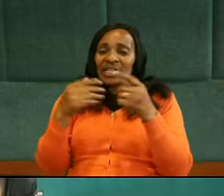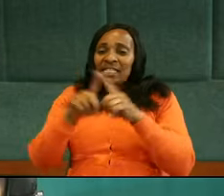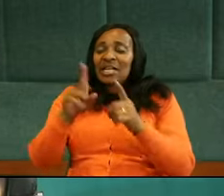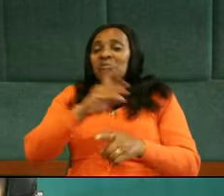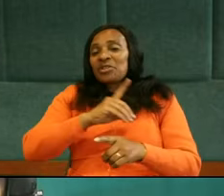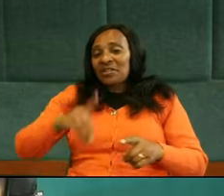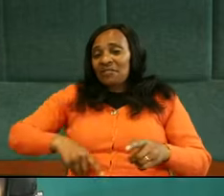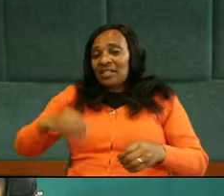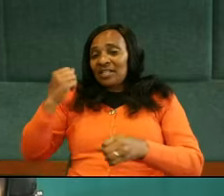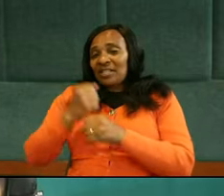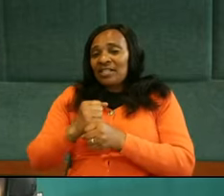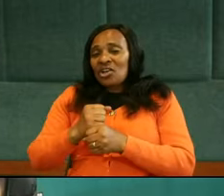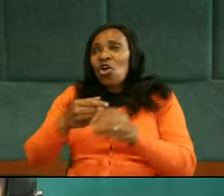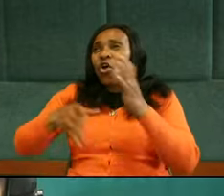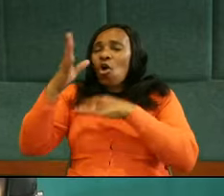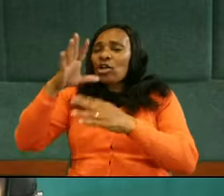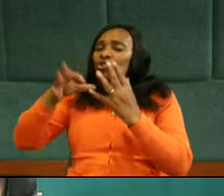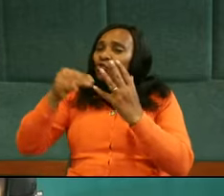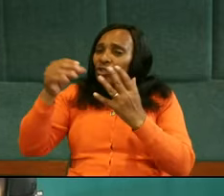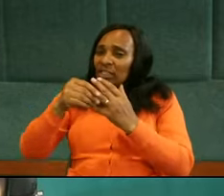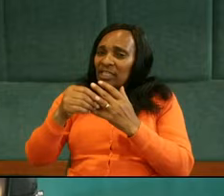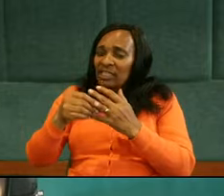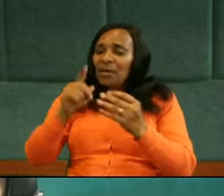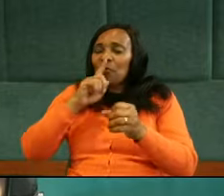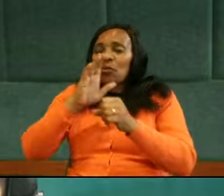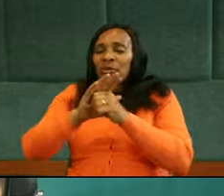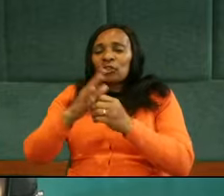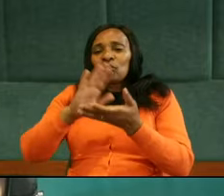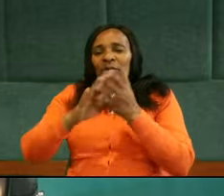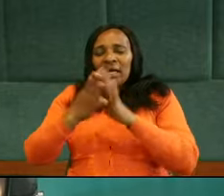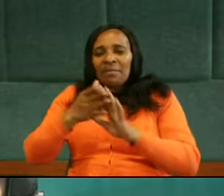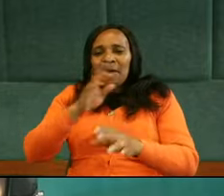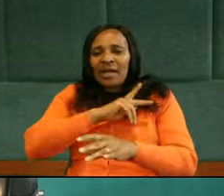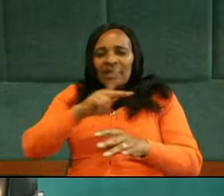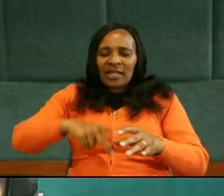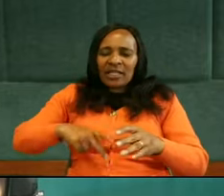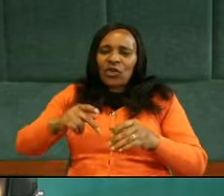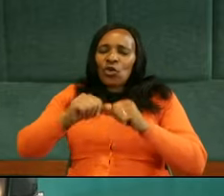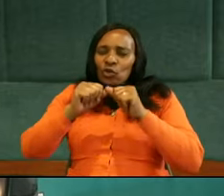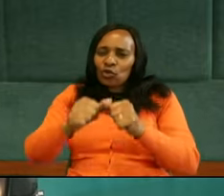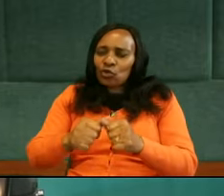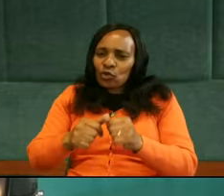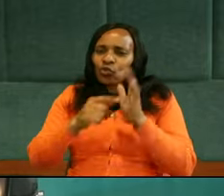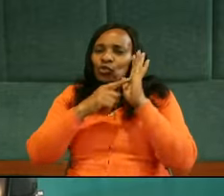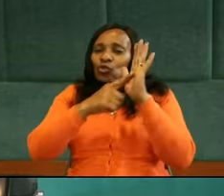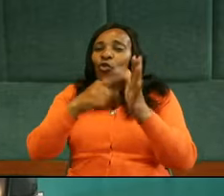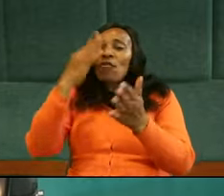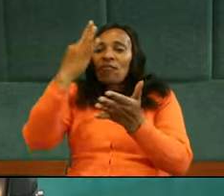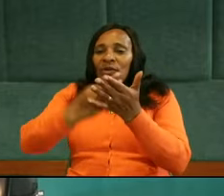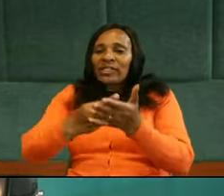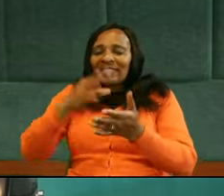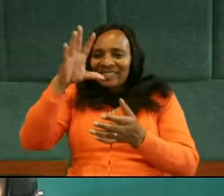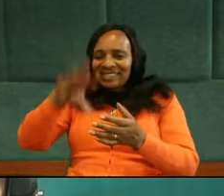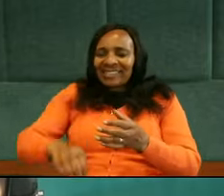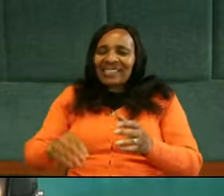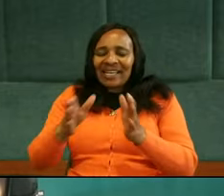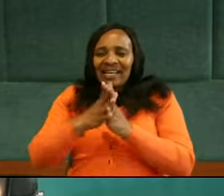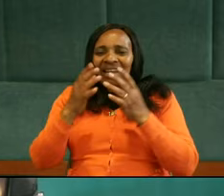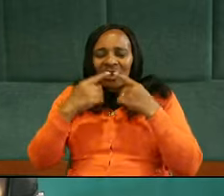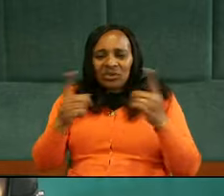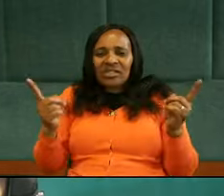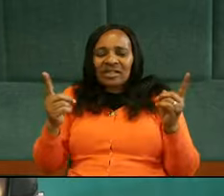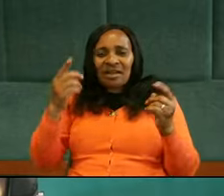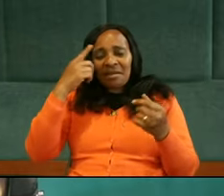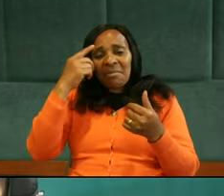case, God anointed him. He had the promise of becoming king, but he had to go ahead and show faith by taking it and claiming.